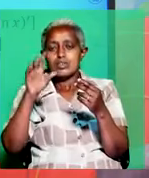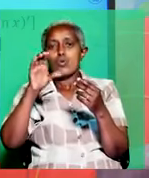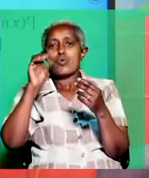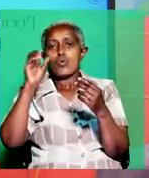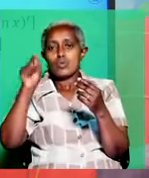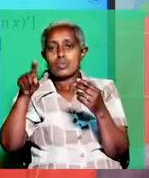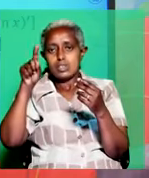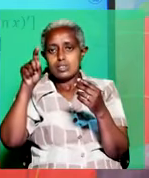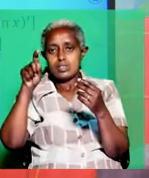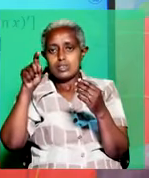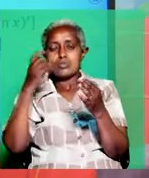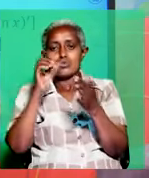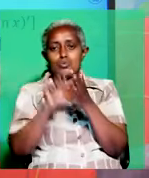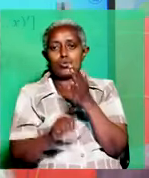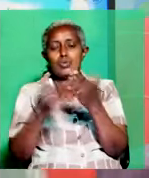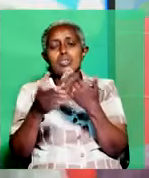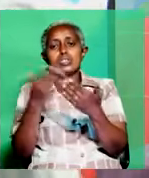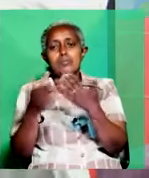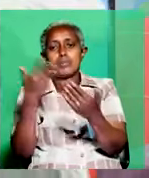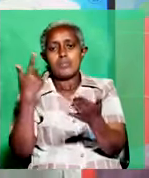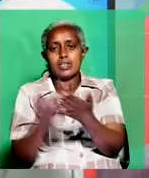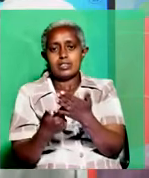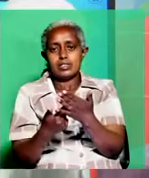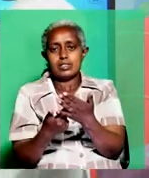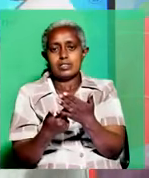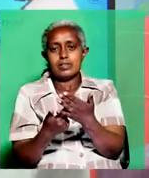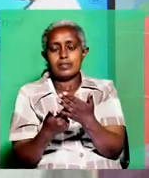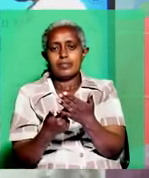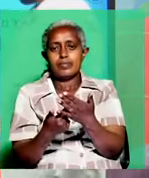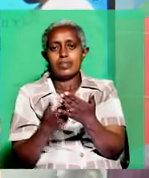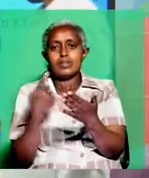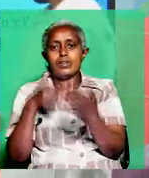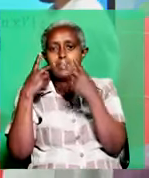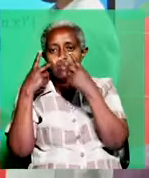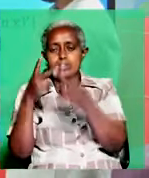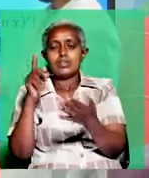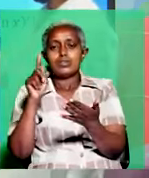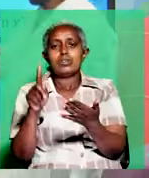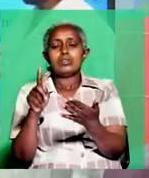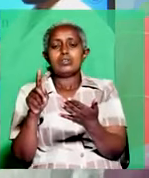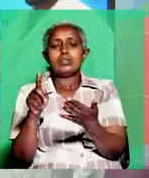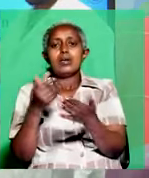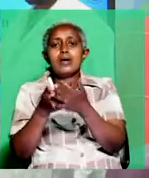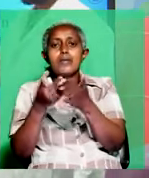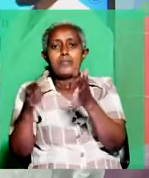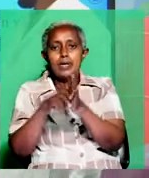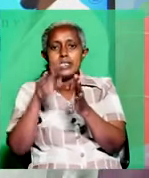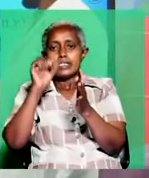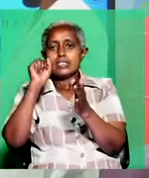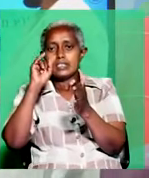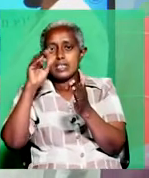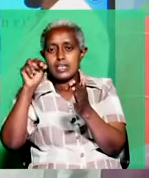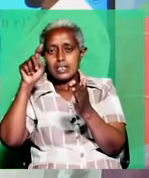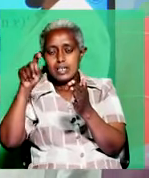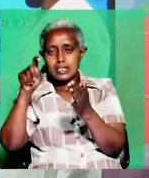x. So simplifying this, you will have this 1 minus sin x,